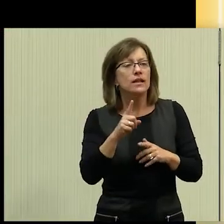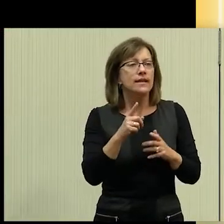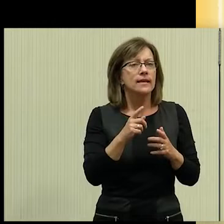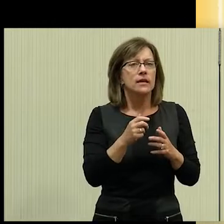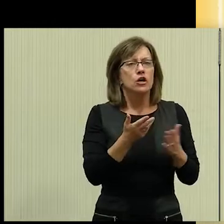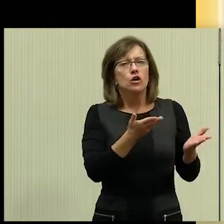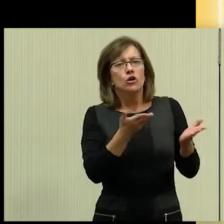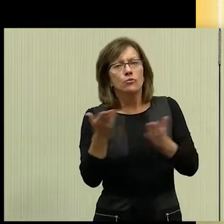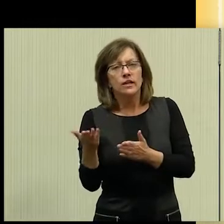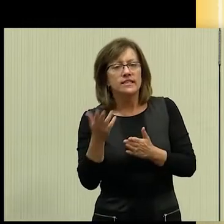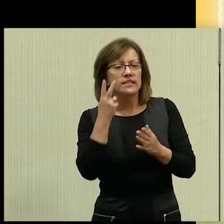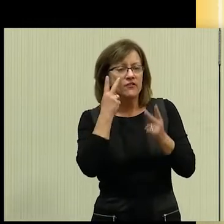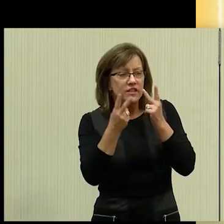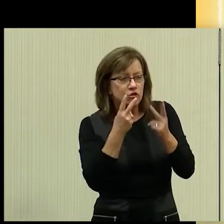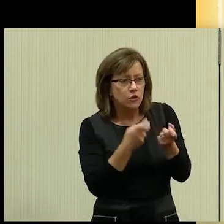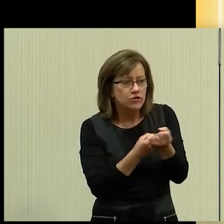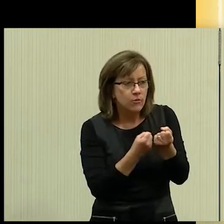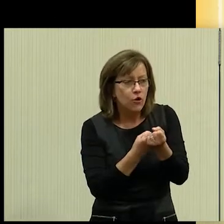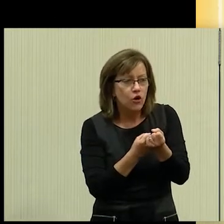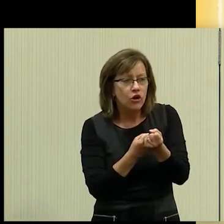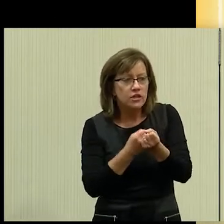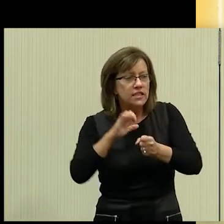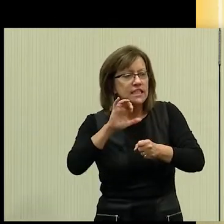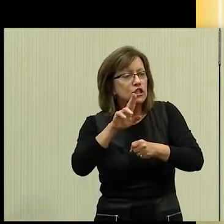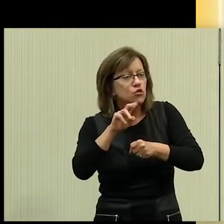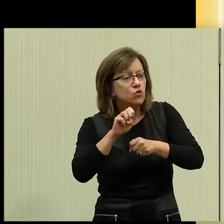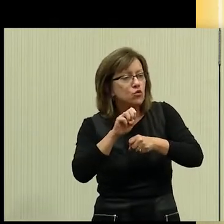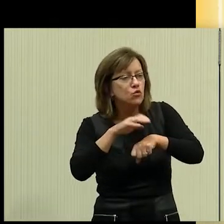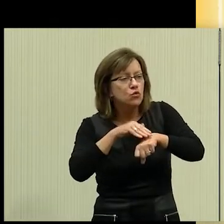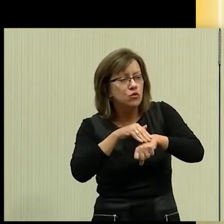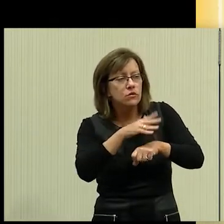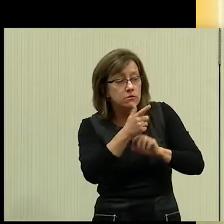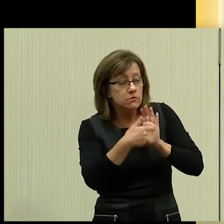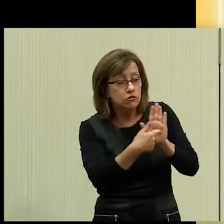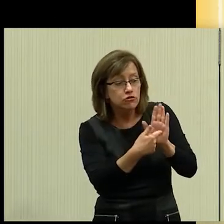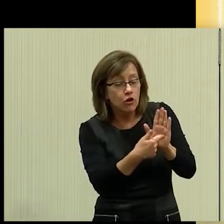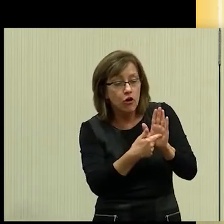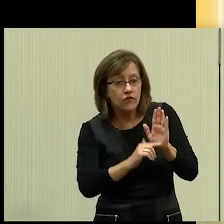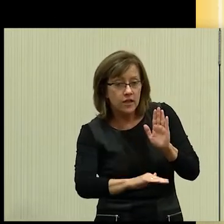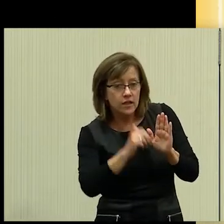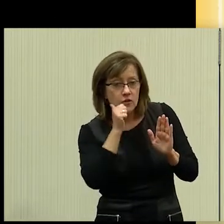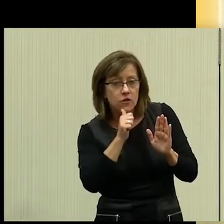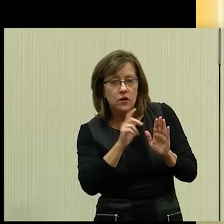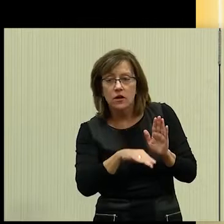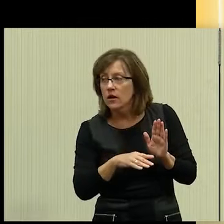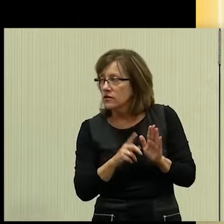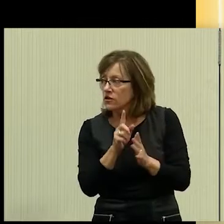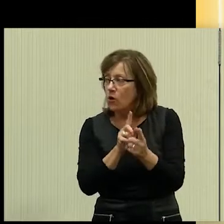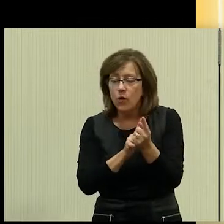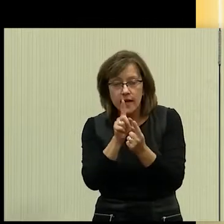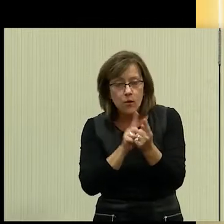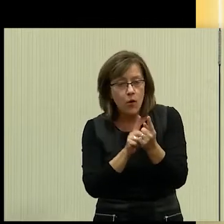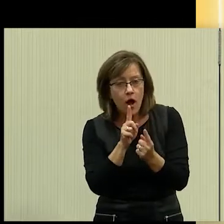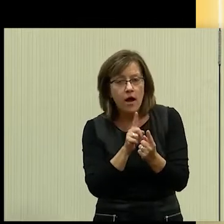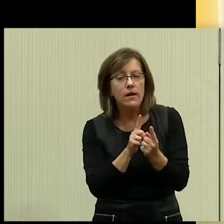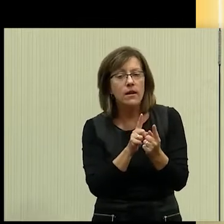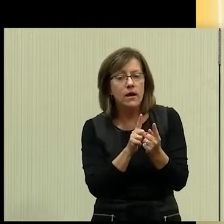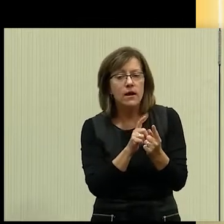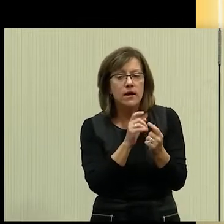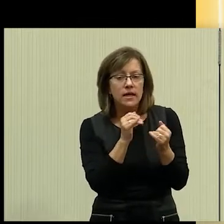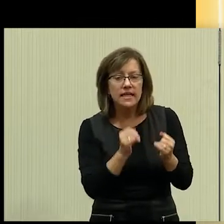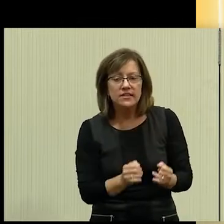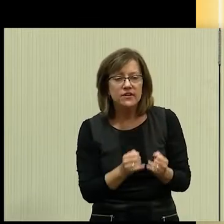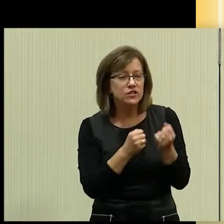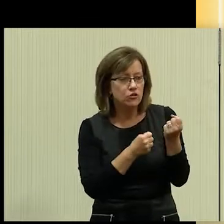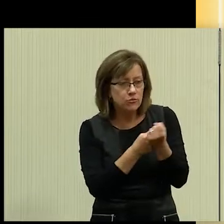like a visual support kind of cue to show children, to show the little girl, so a one-on-one individual support to